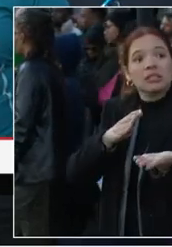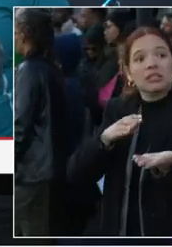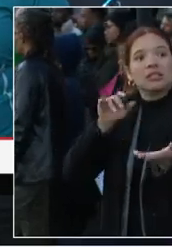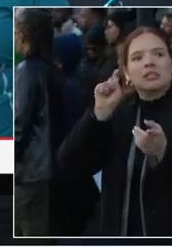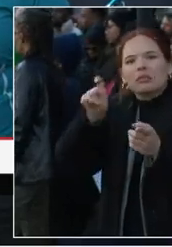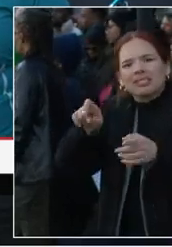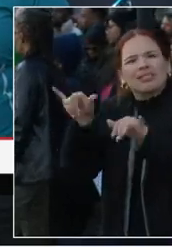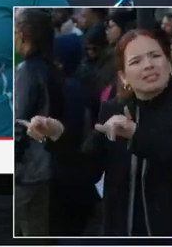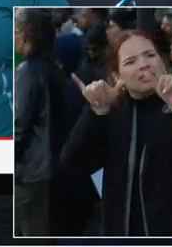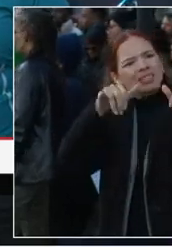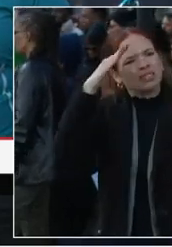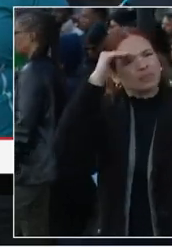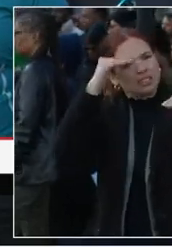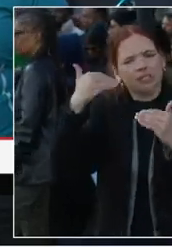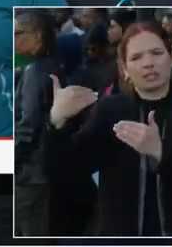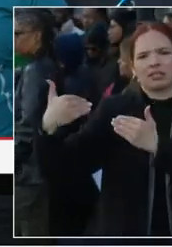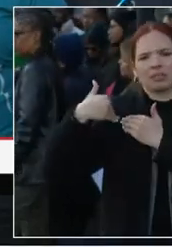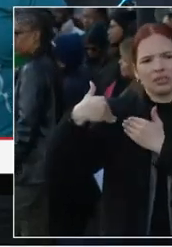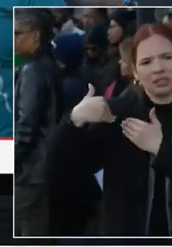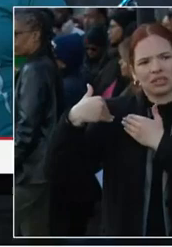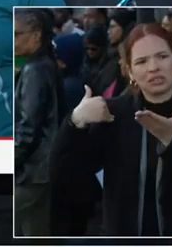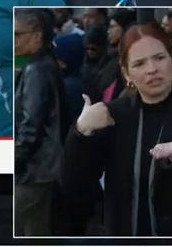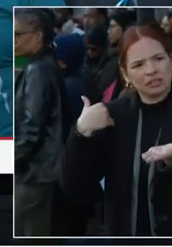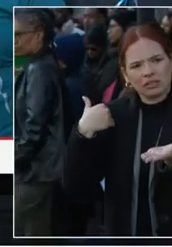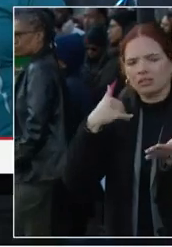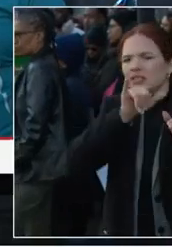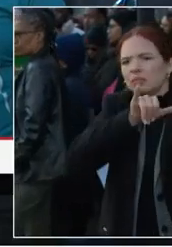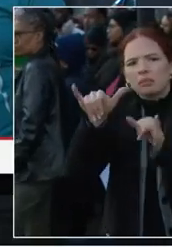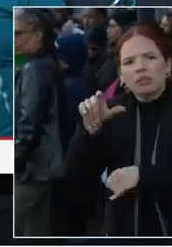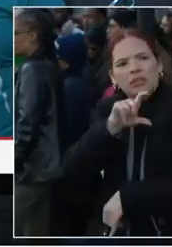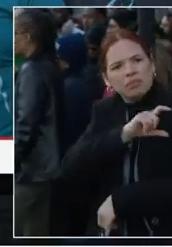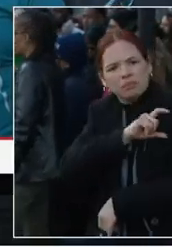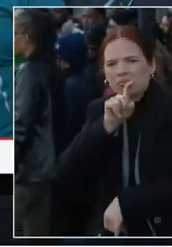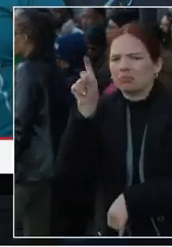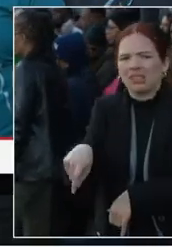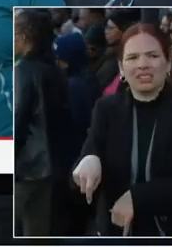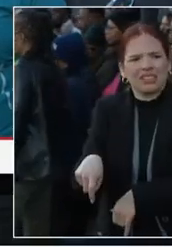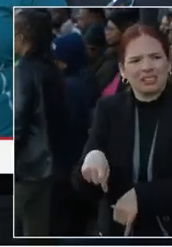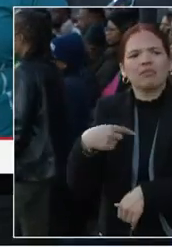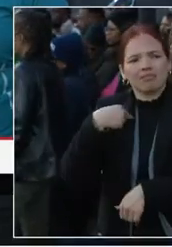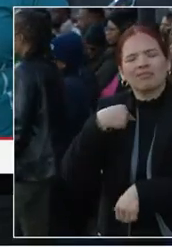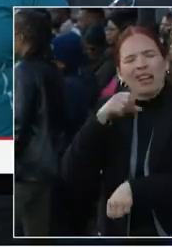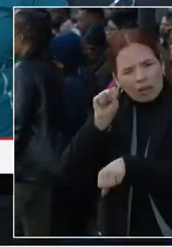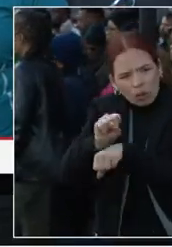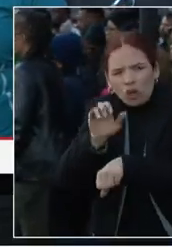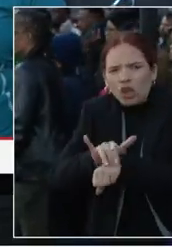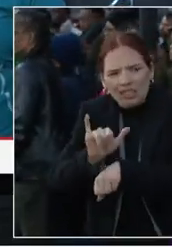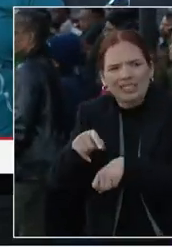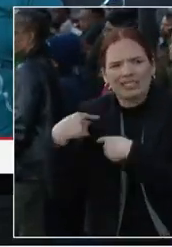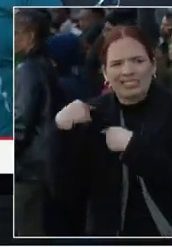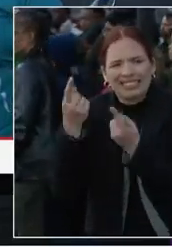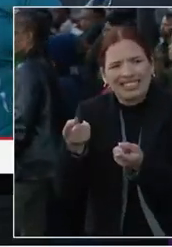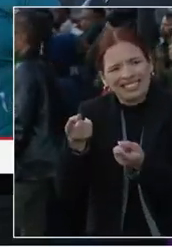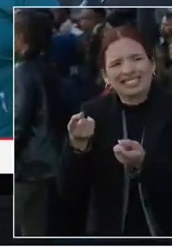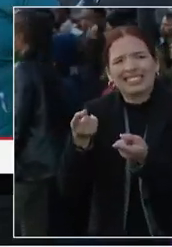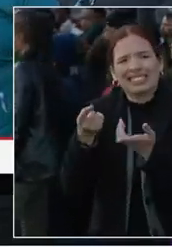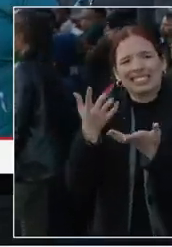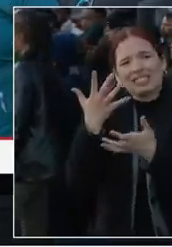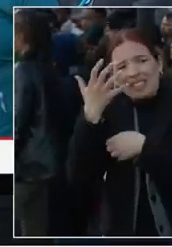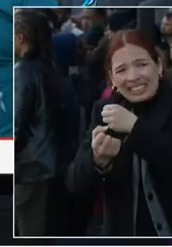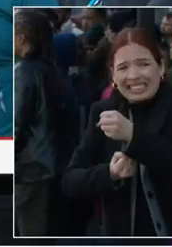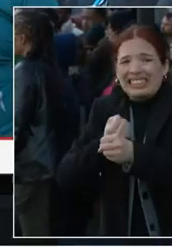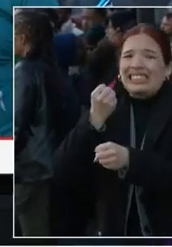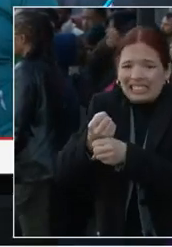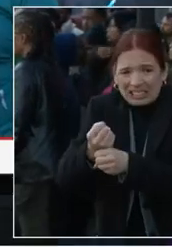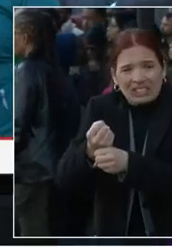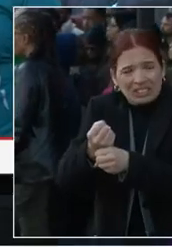and accountability to us as the police do. And we're working on that. They're new, though, 5 years old, and so we continue